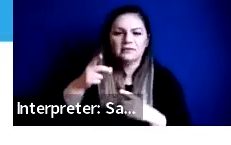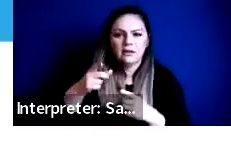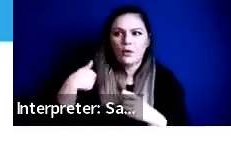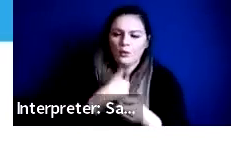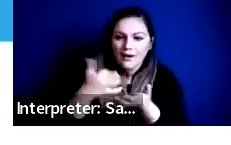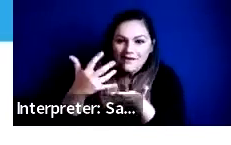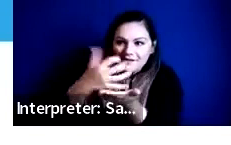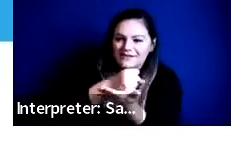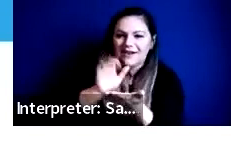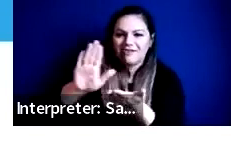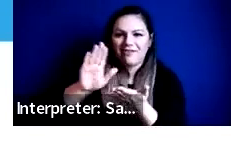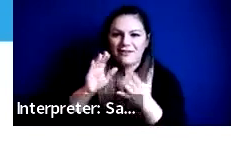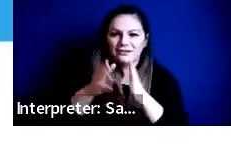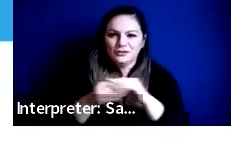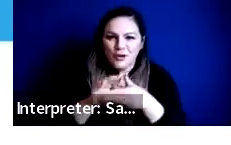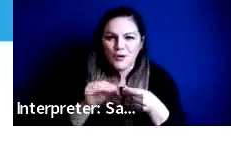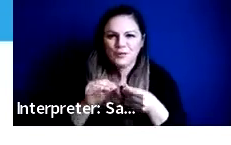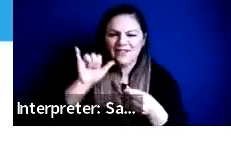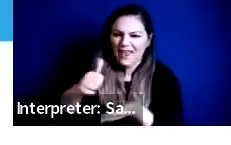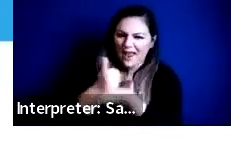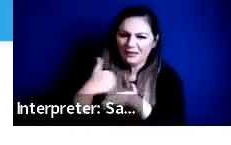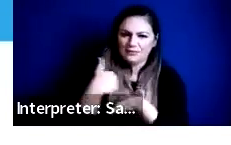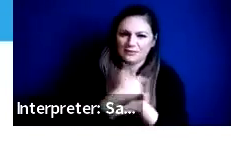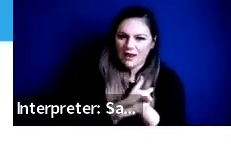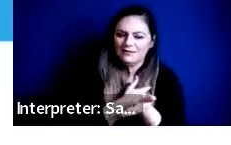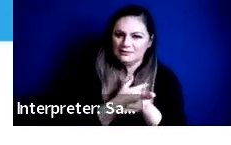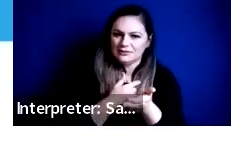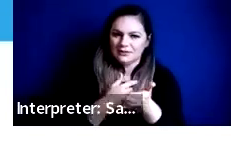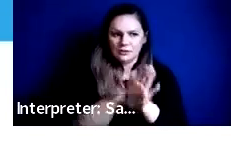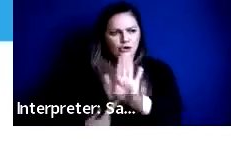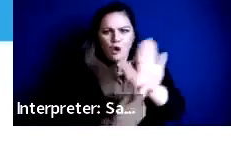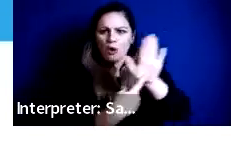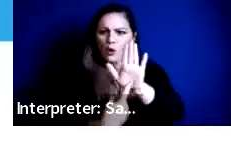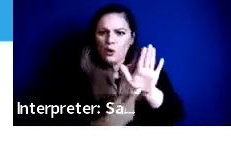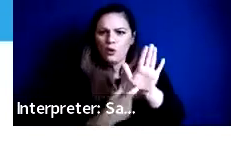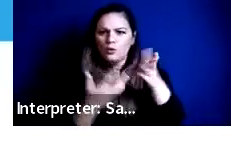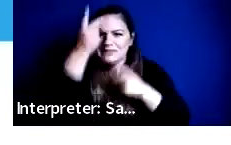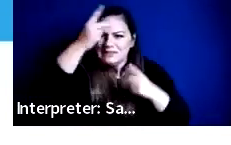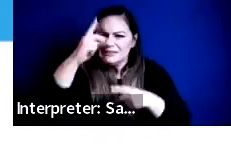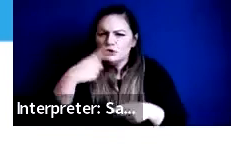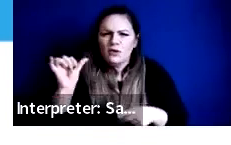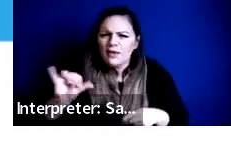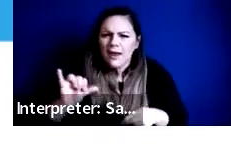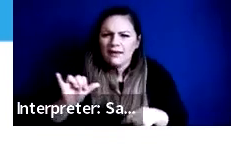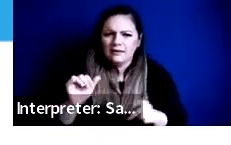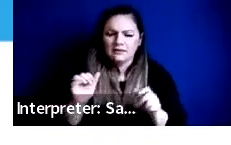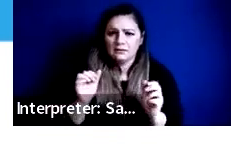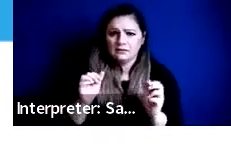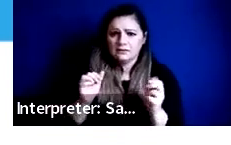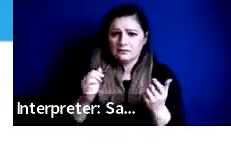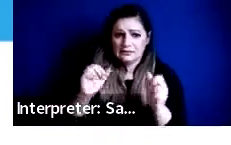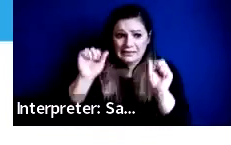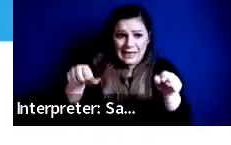to the disease, helps grow that understanding that this disease can be anywhere in our communities. It could